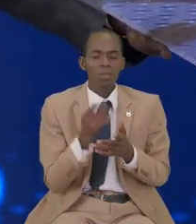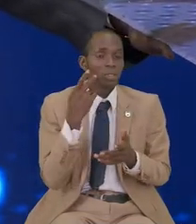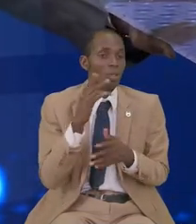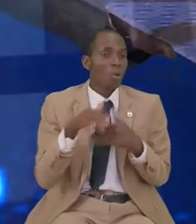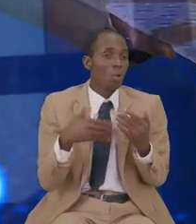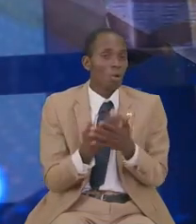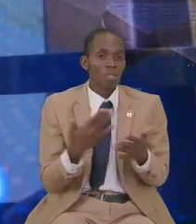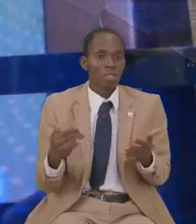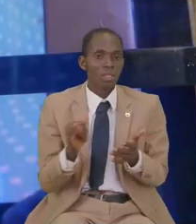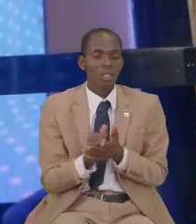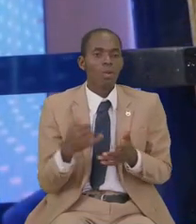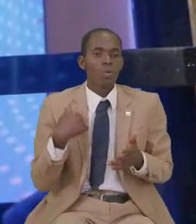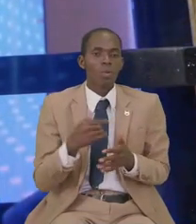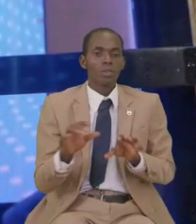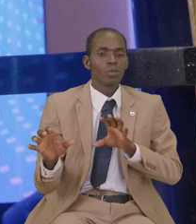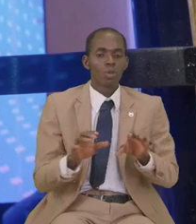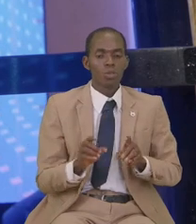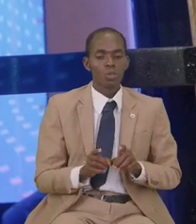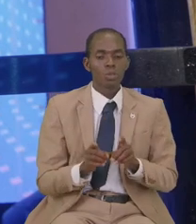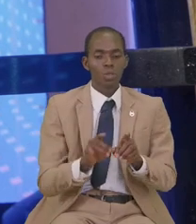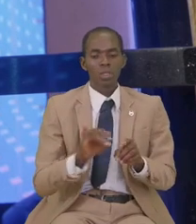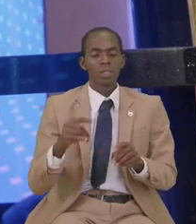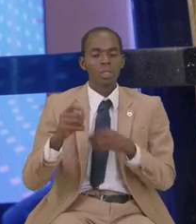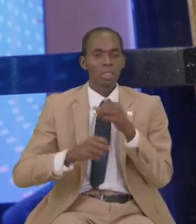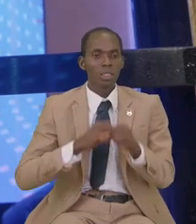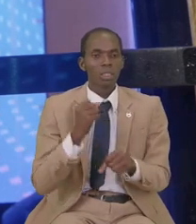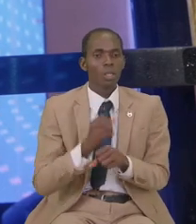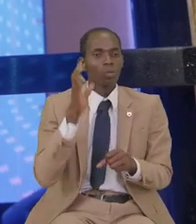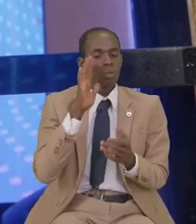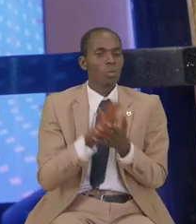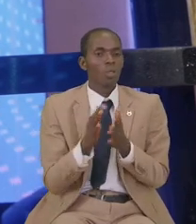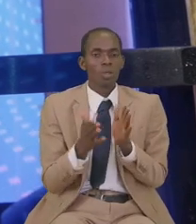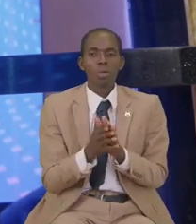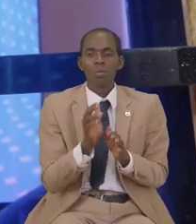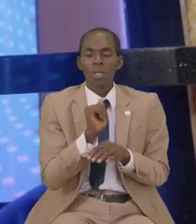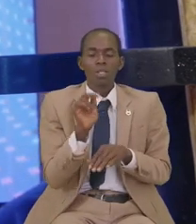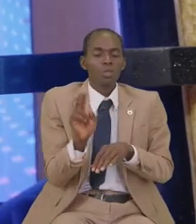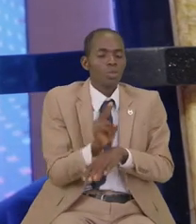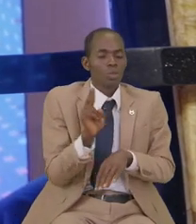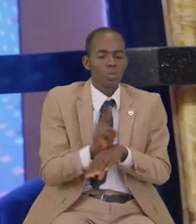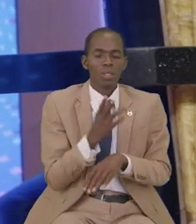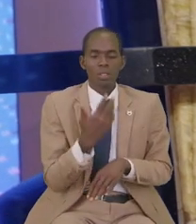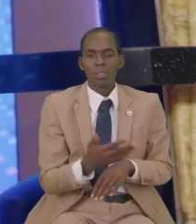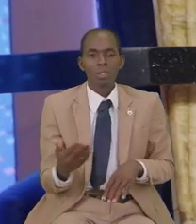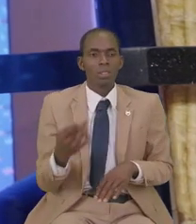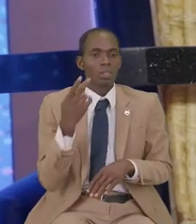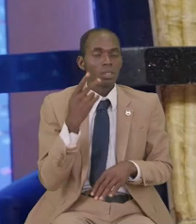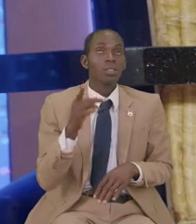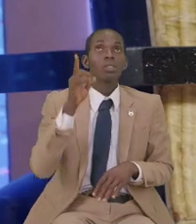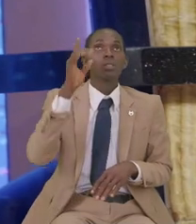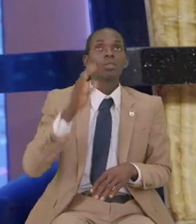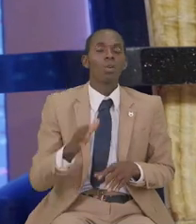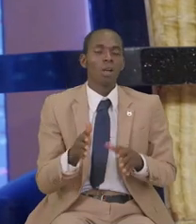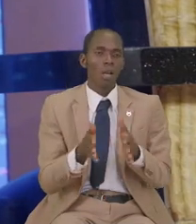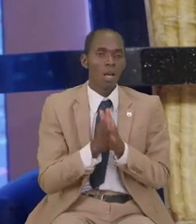done during the year, they become habitual. And we cannot just change the habit like that. God requires